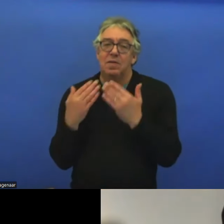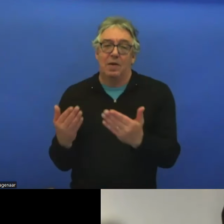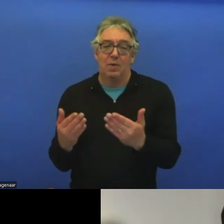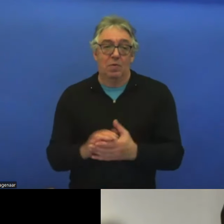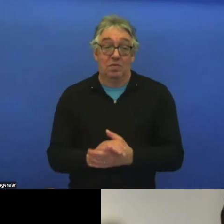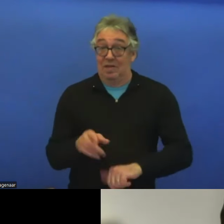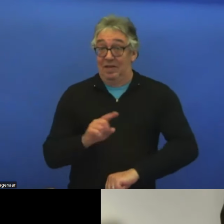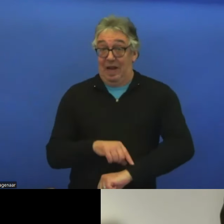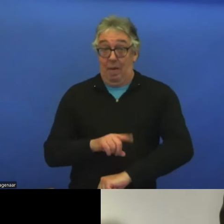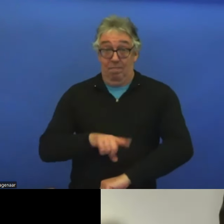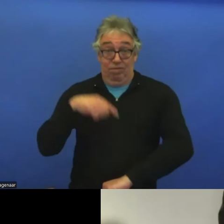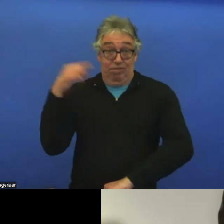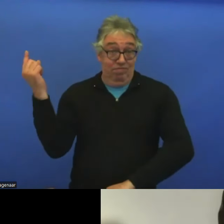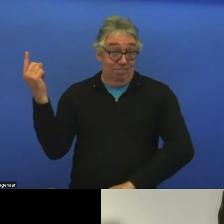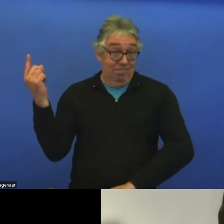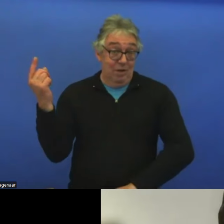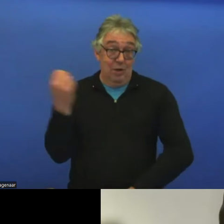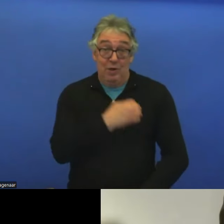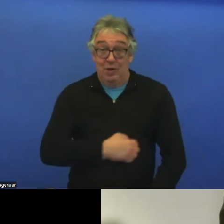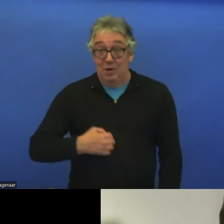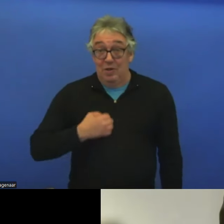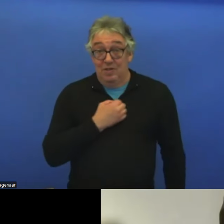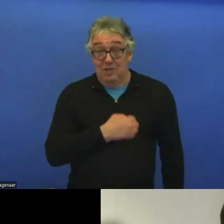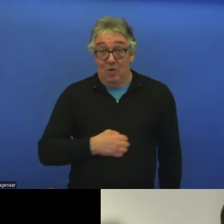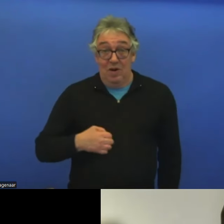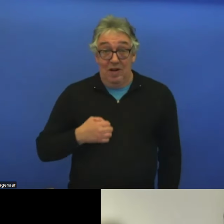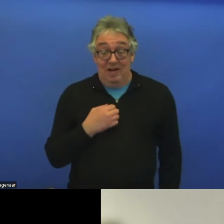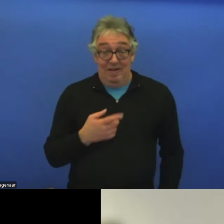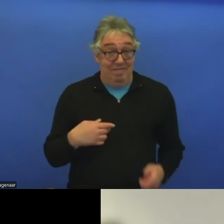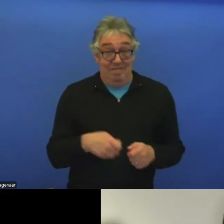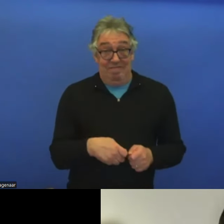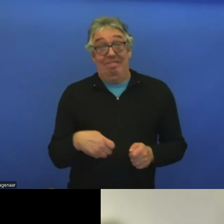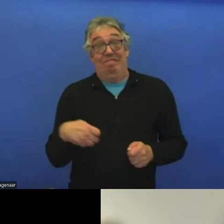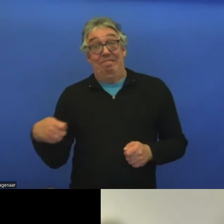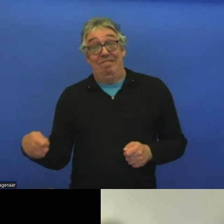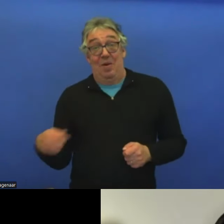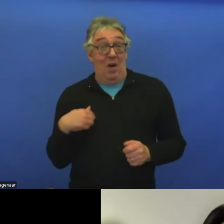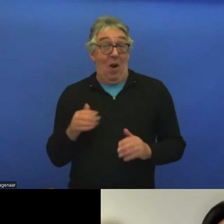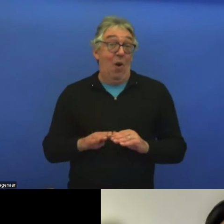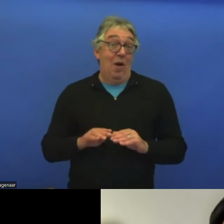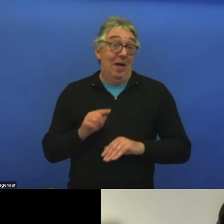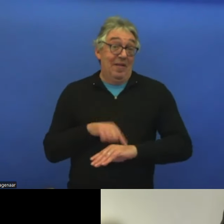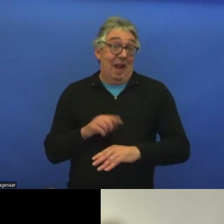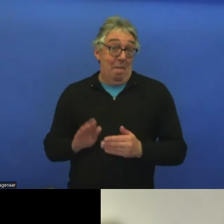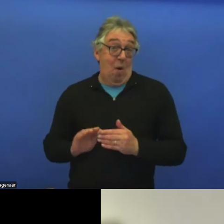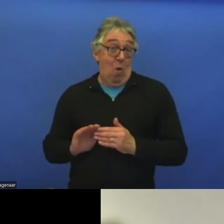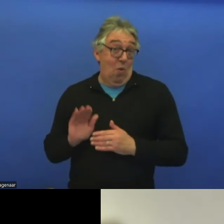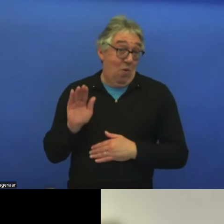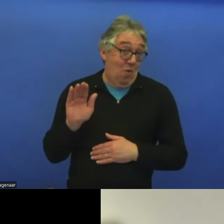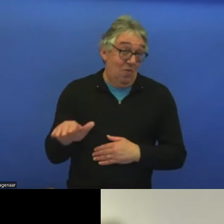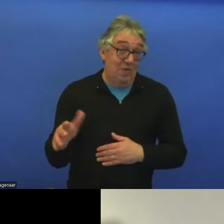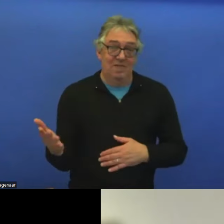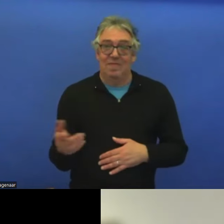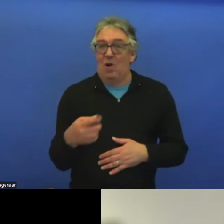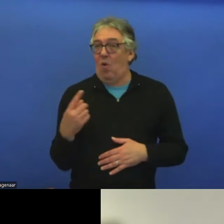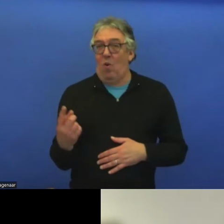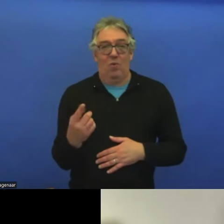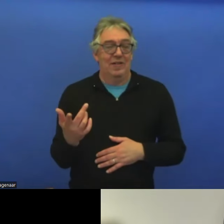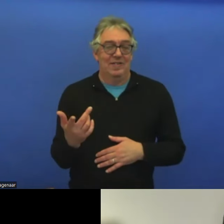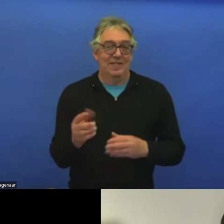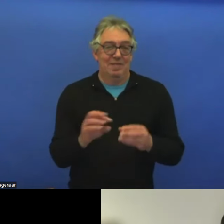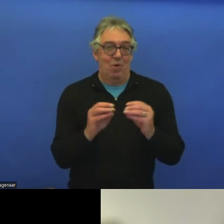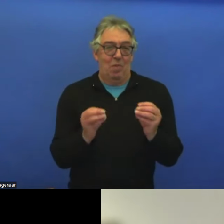time. Apologies for this. We took more time. There's always this issue, right, on